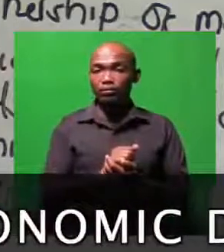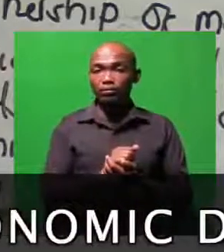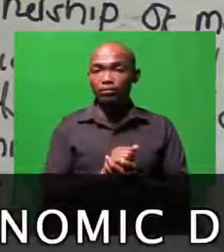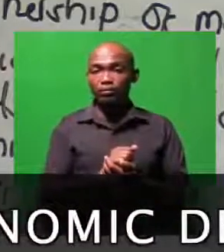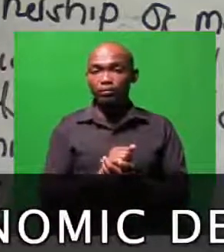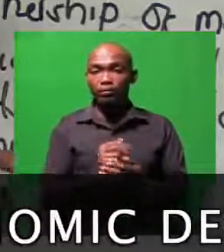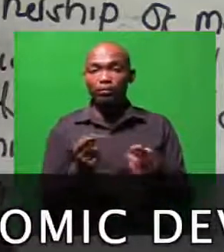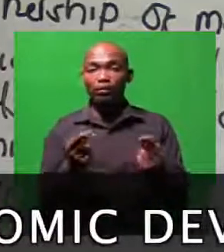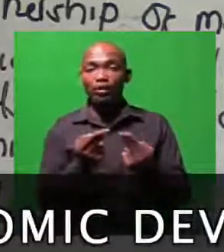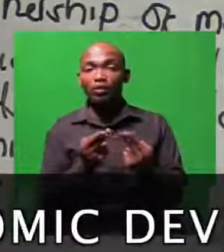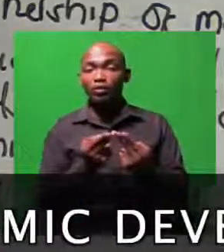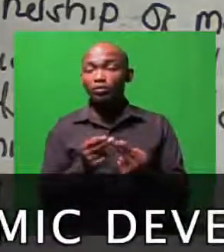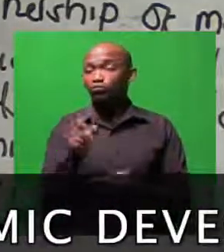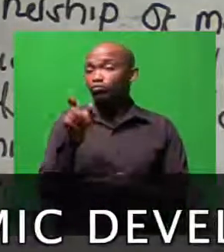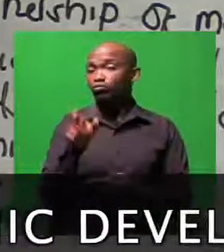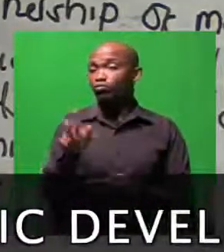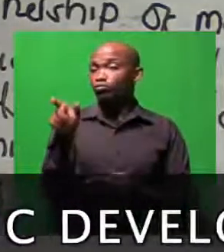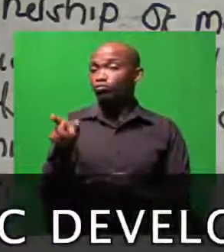marine transport.